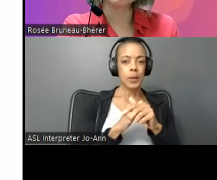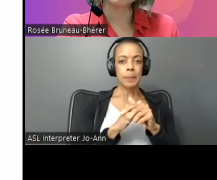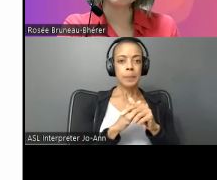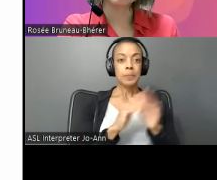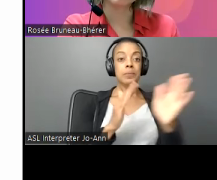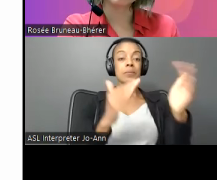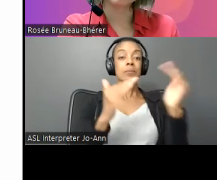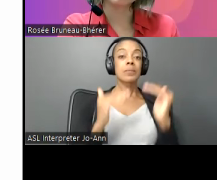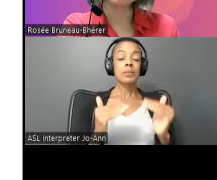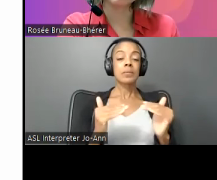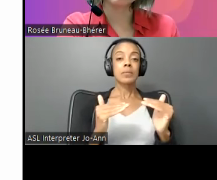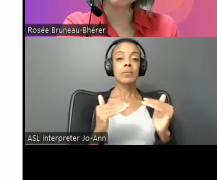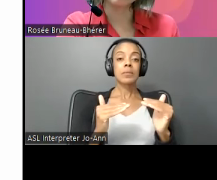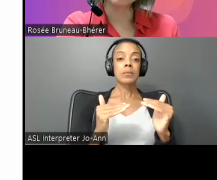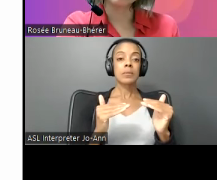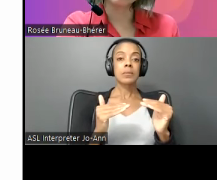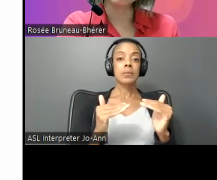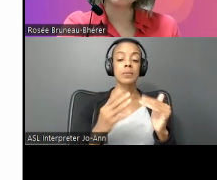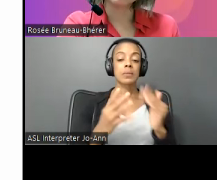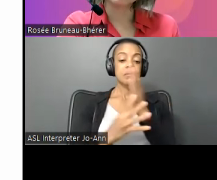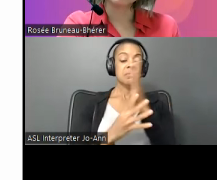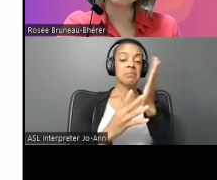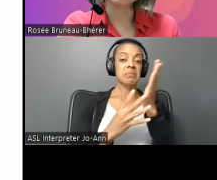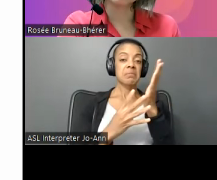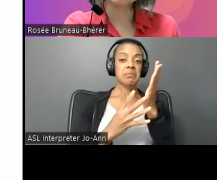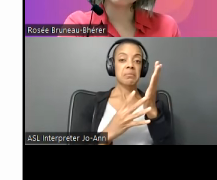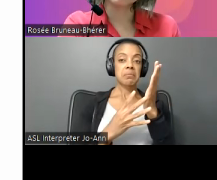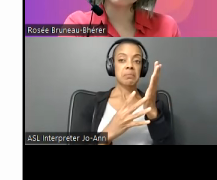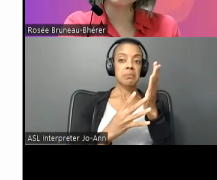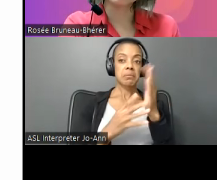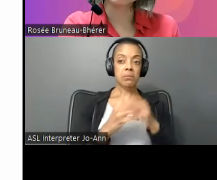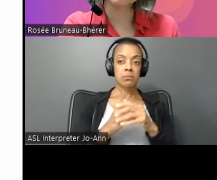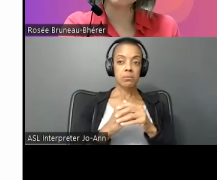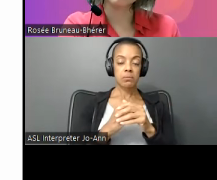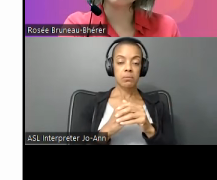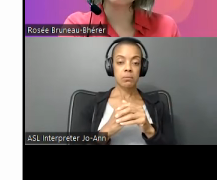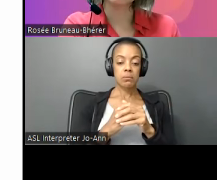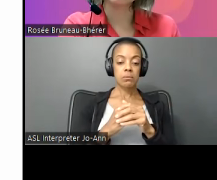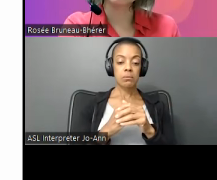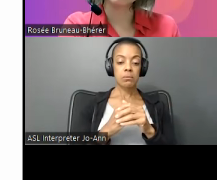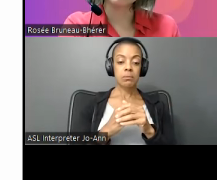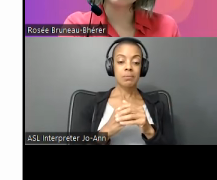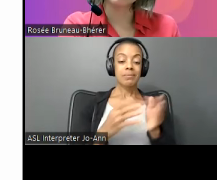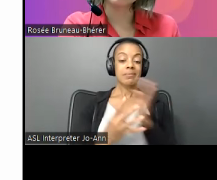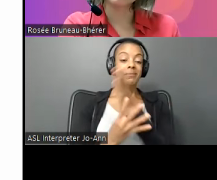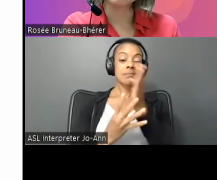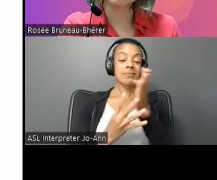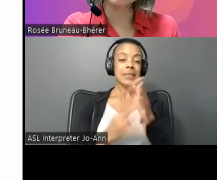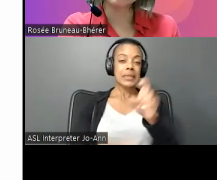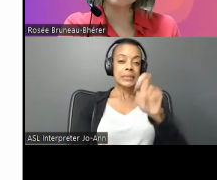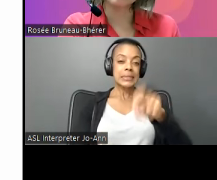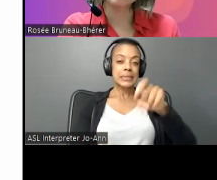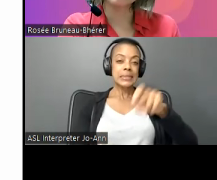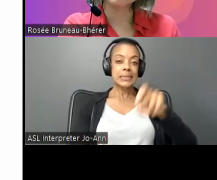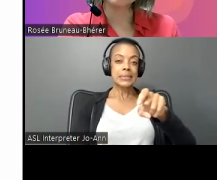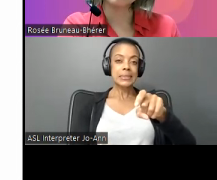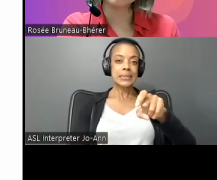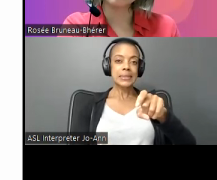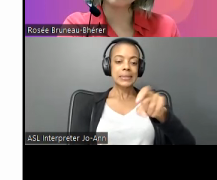axis is, as Rosée said, we have to look at the needs that are there, that are